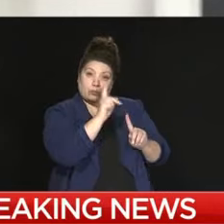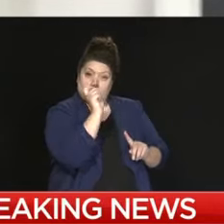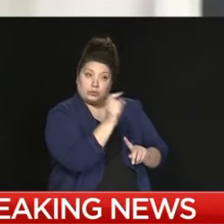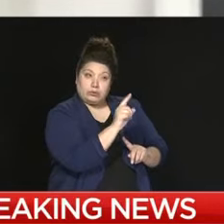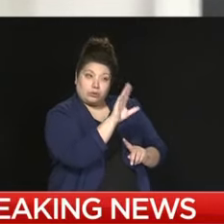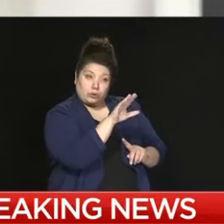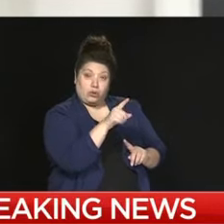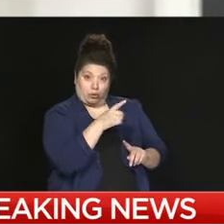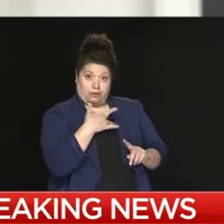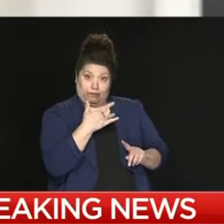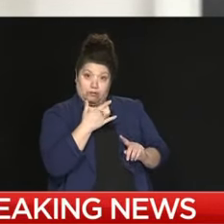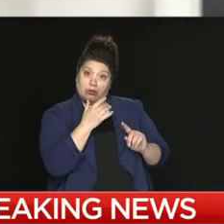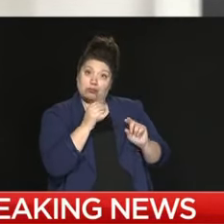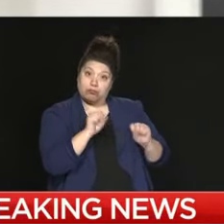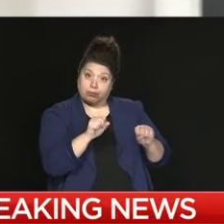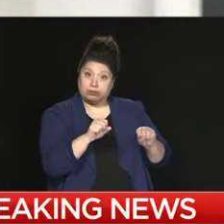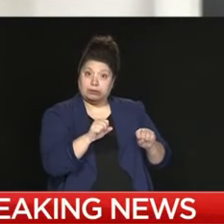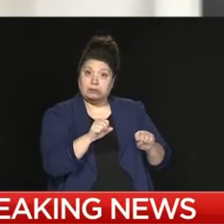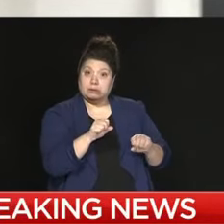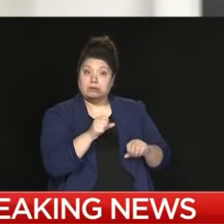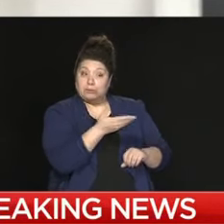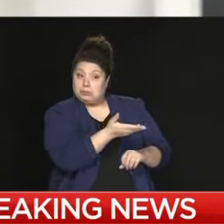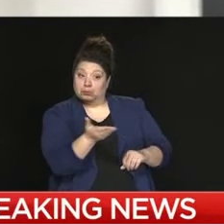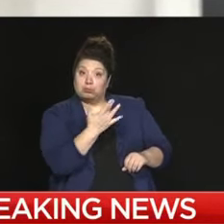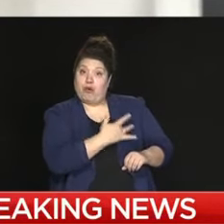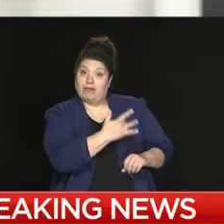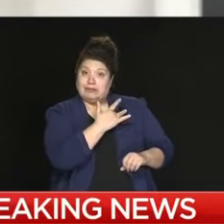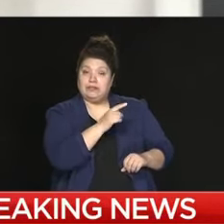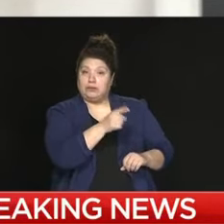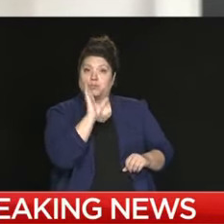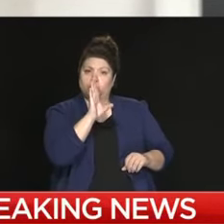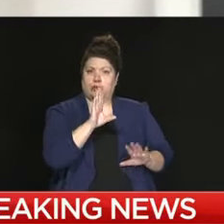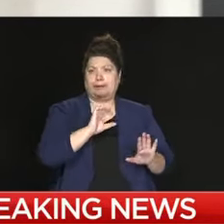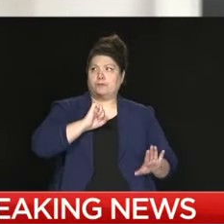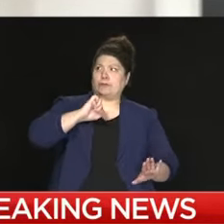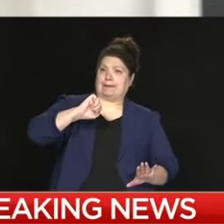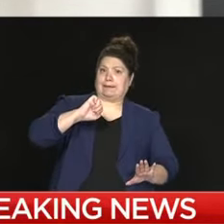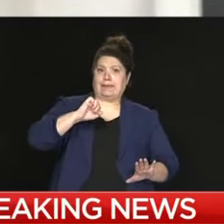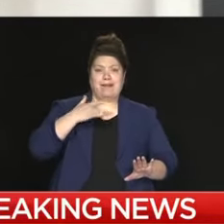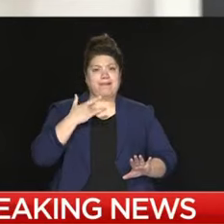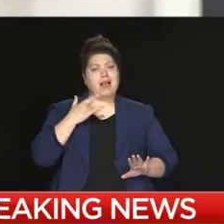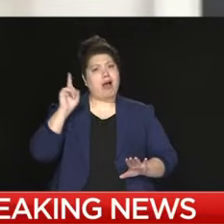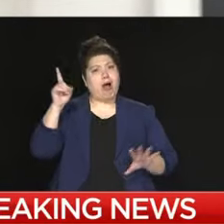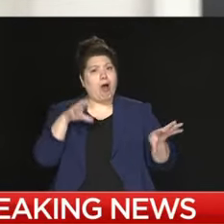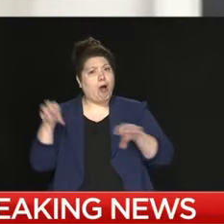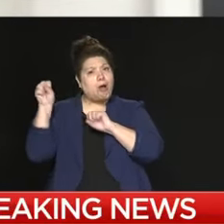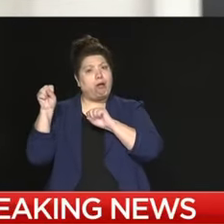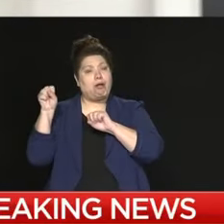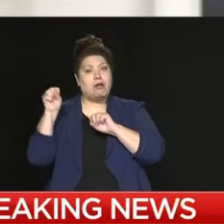it would create resistance from provinces? Do you think that they'll feel as if you're